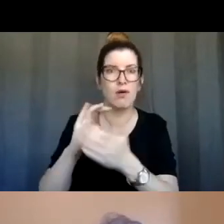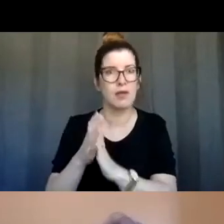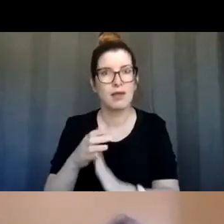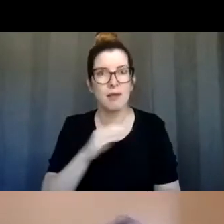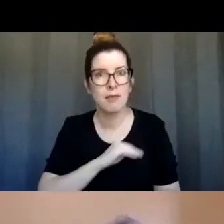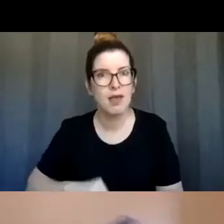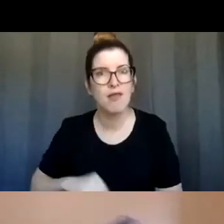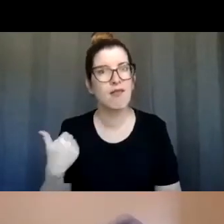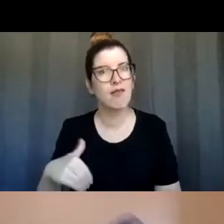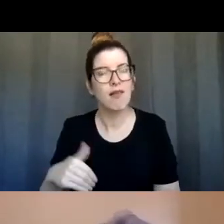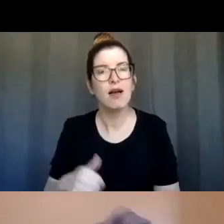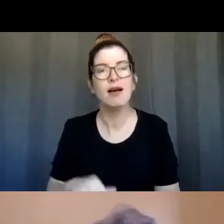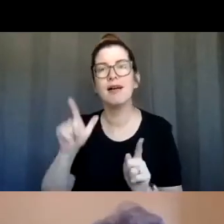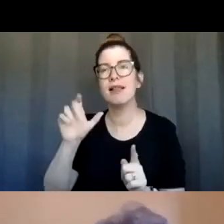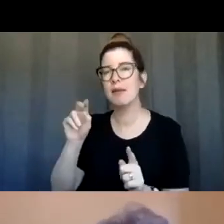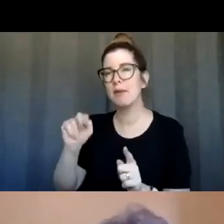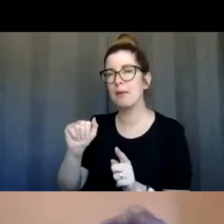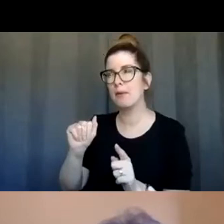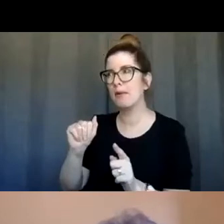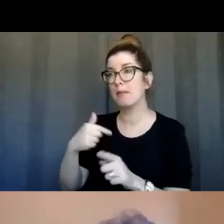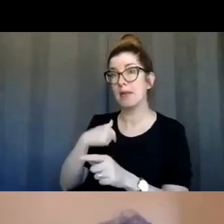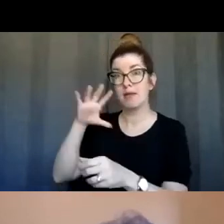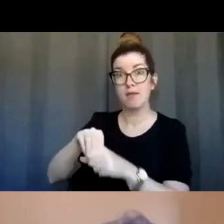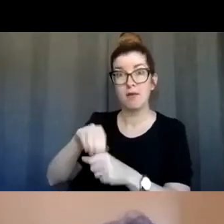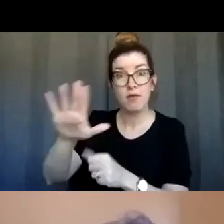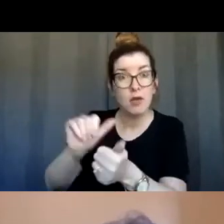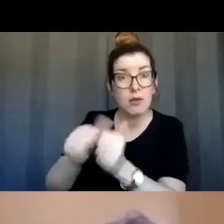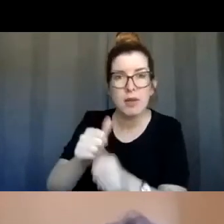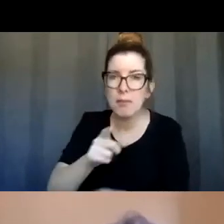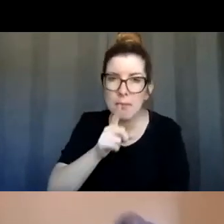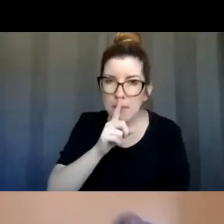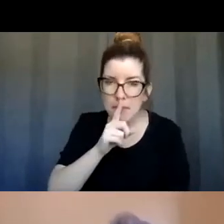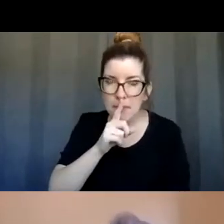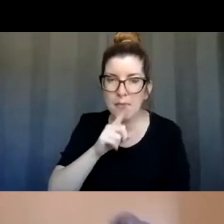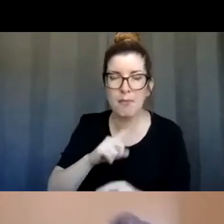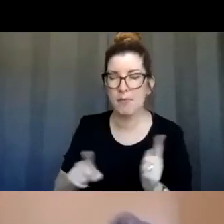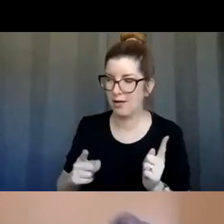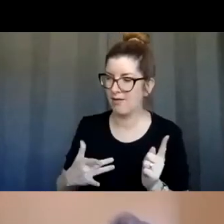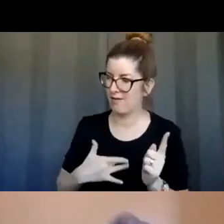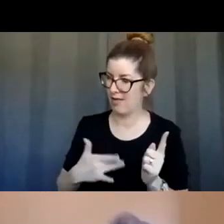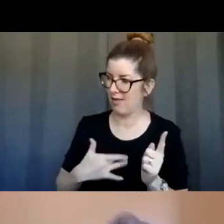Right. I don't think I was involved in the campaign, but I was I felt